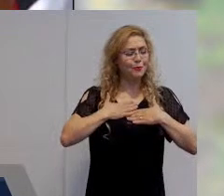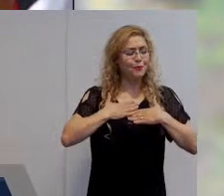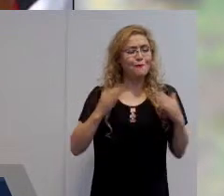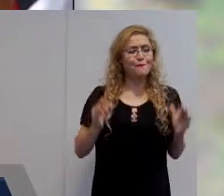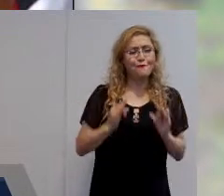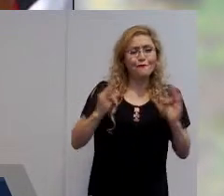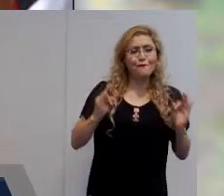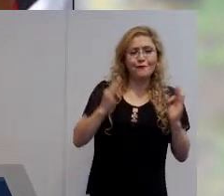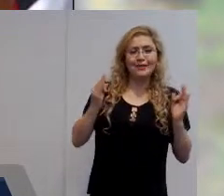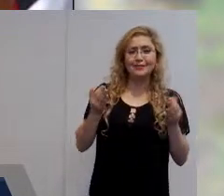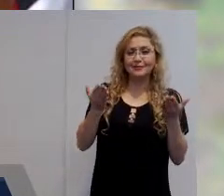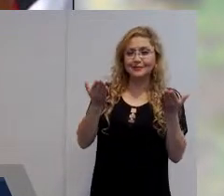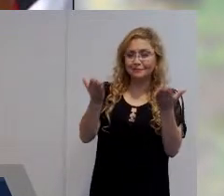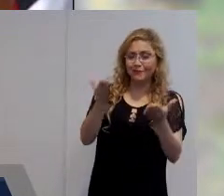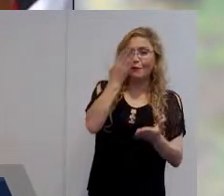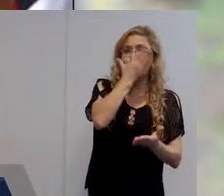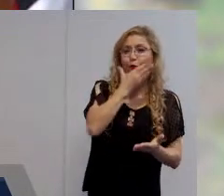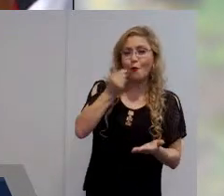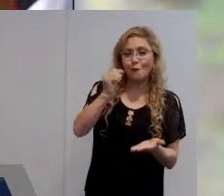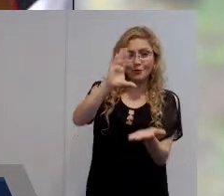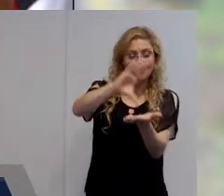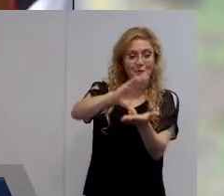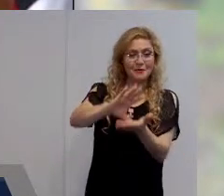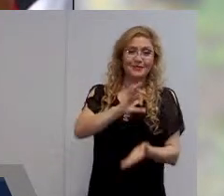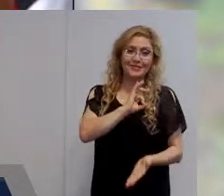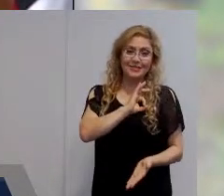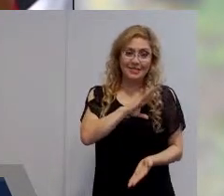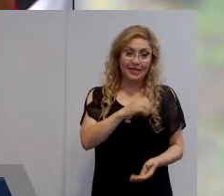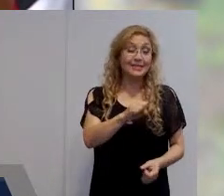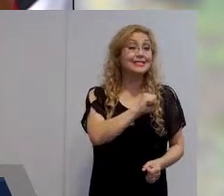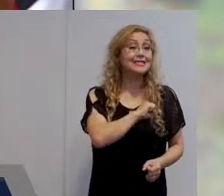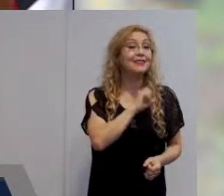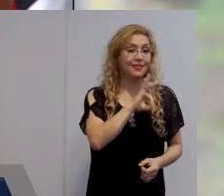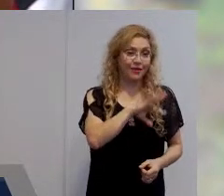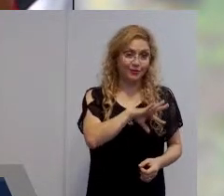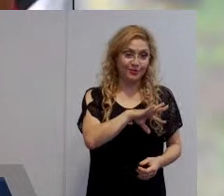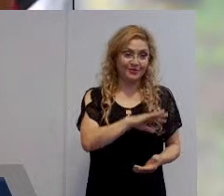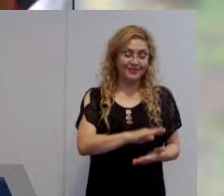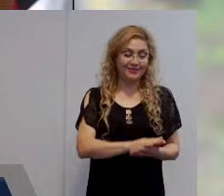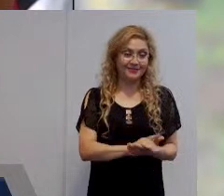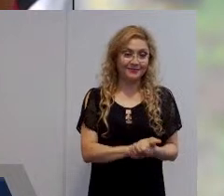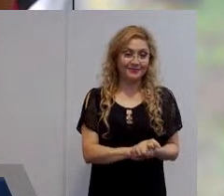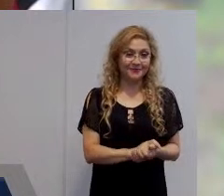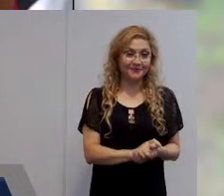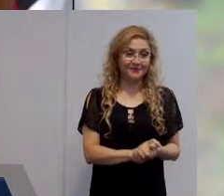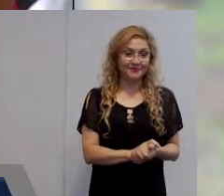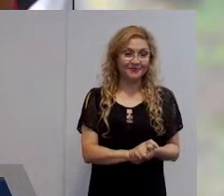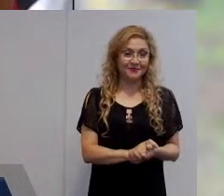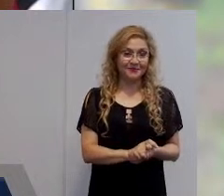It is a pleasure to be in such a beautiful country such as Chile and in Santiago.